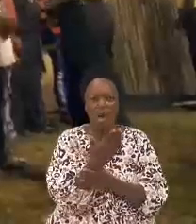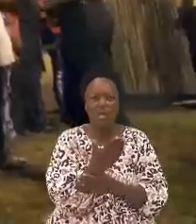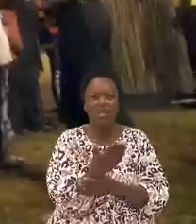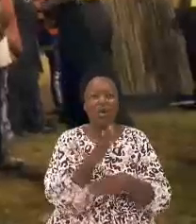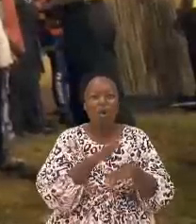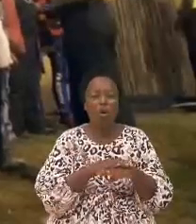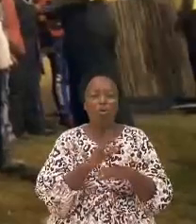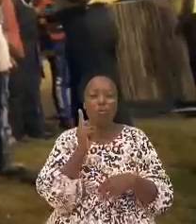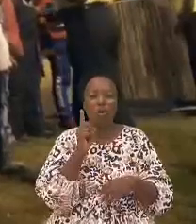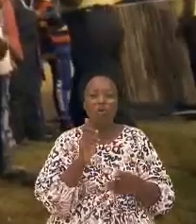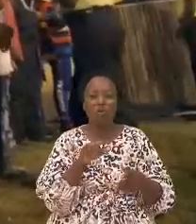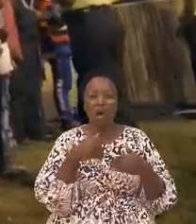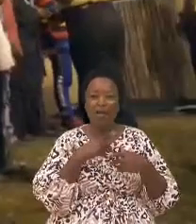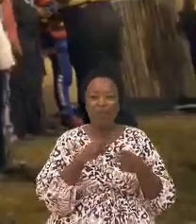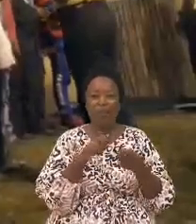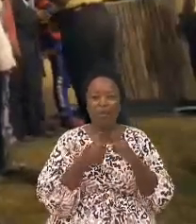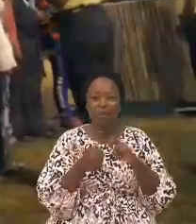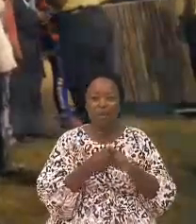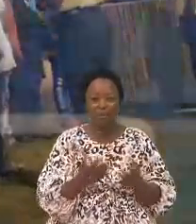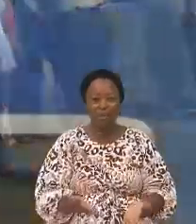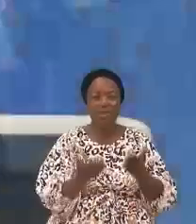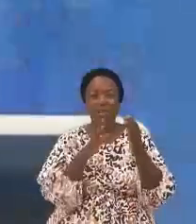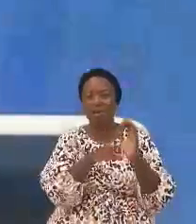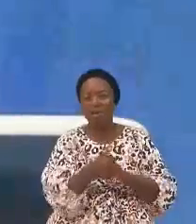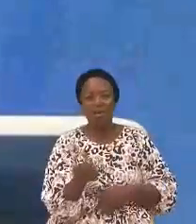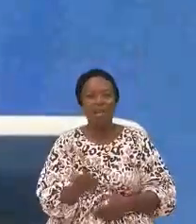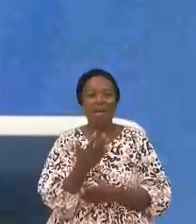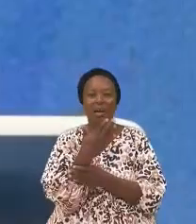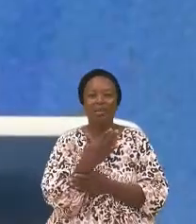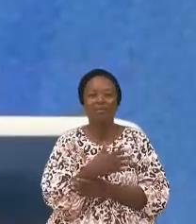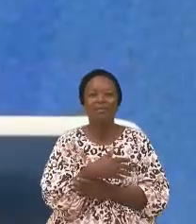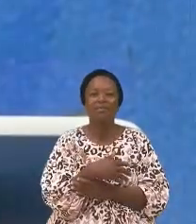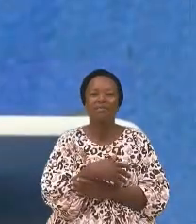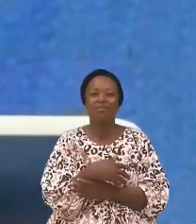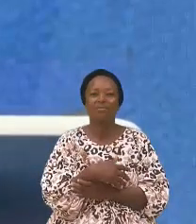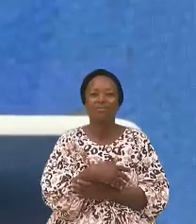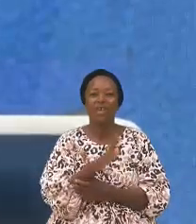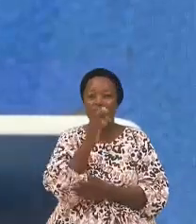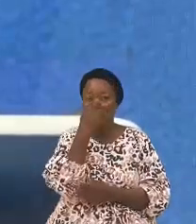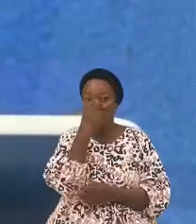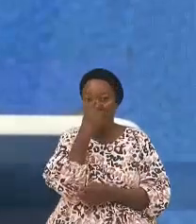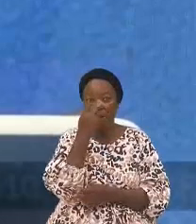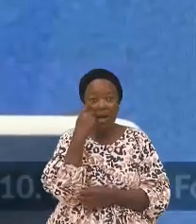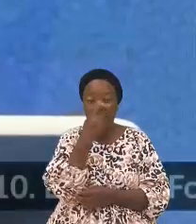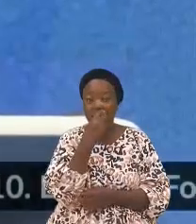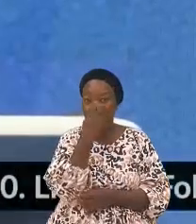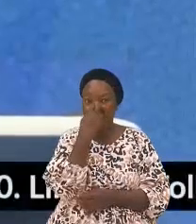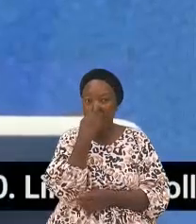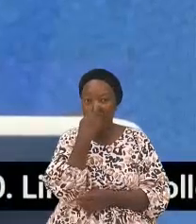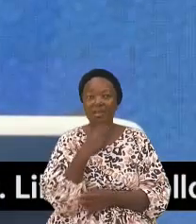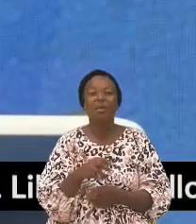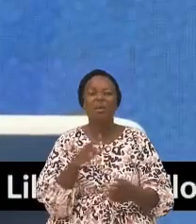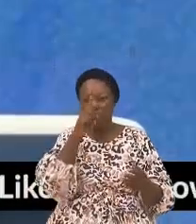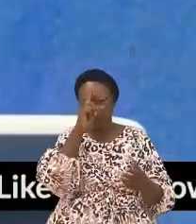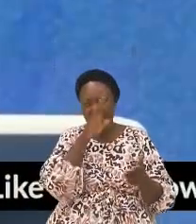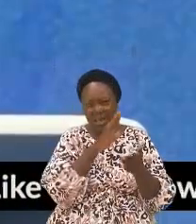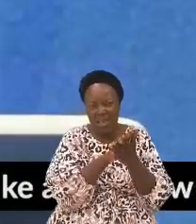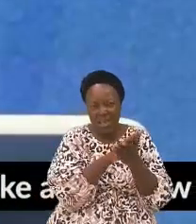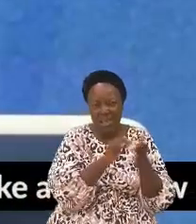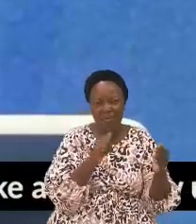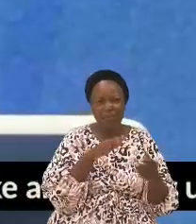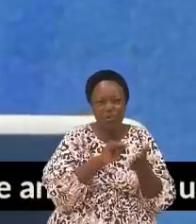possess. It's right there. Lay your hand where you have the problem. Raise up the other hand.